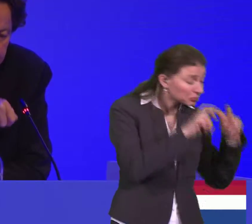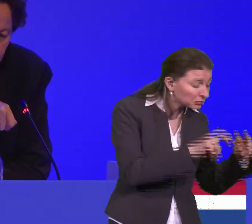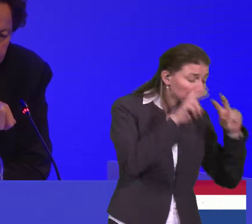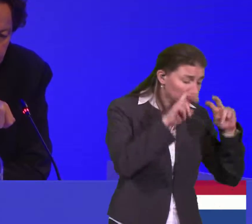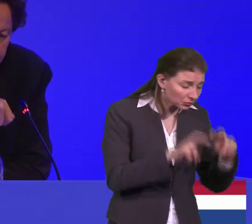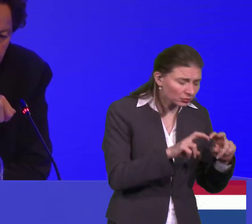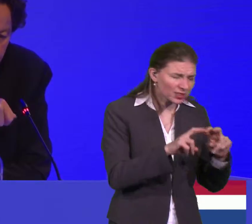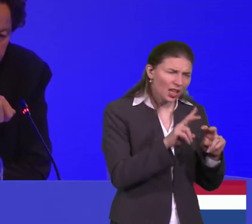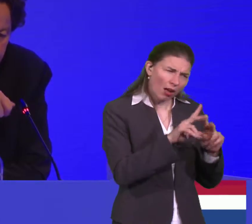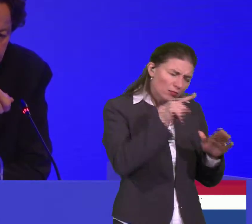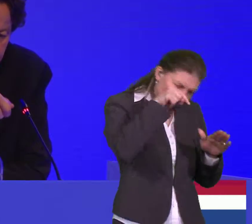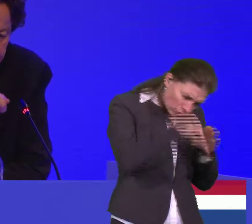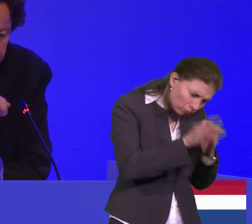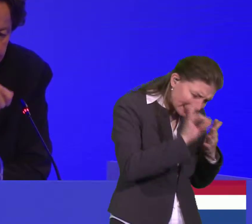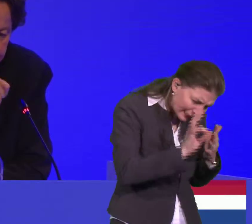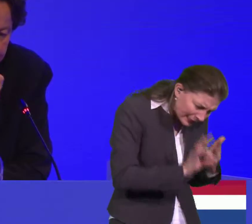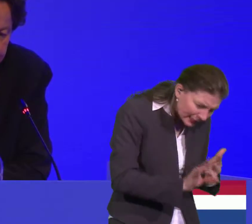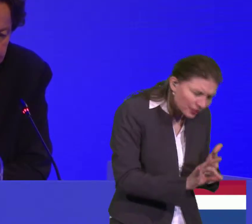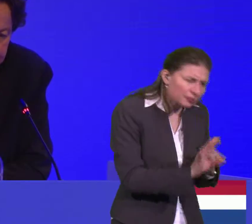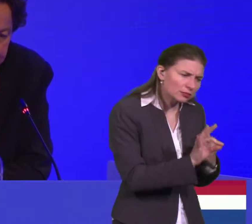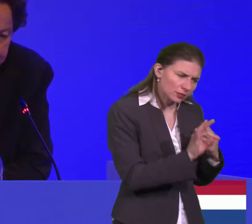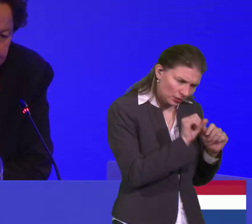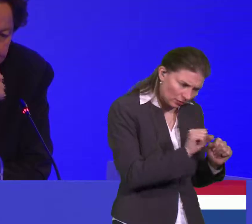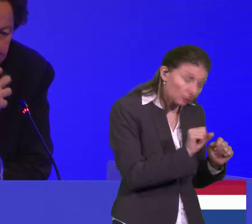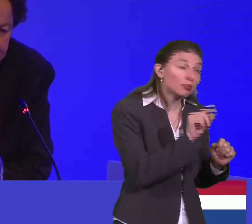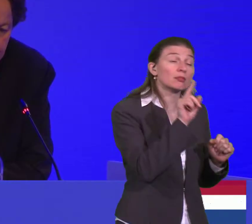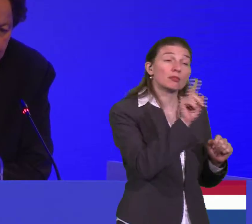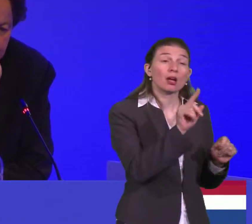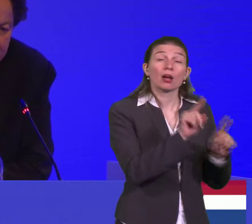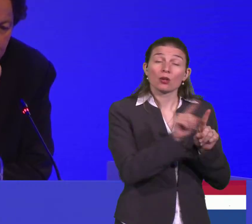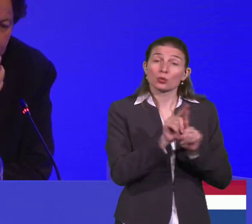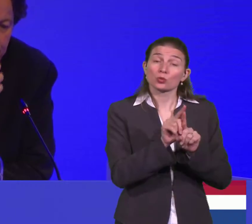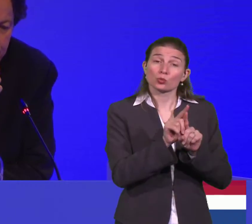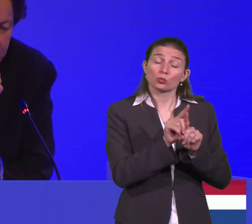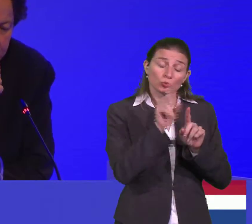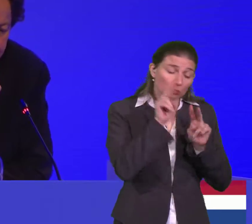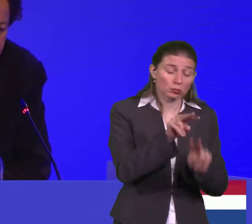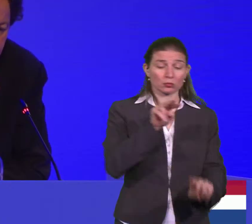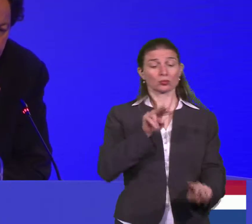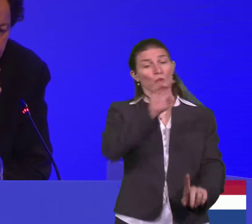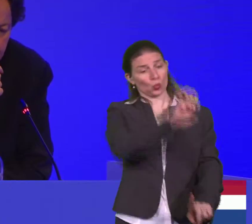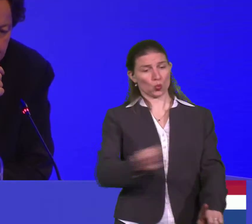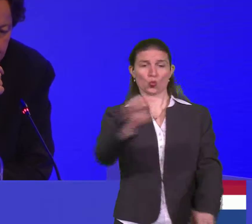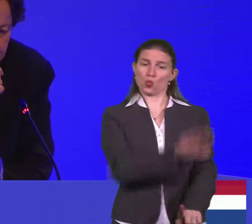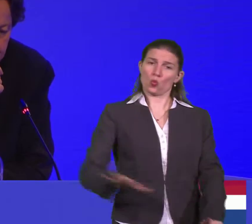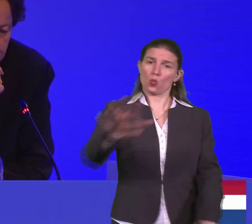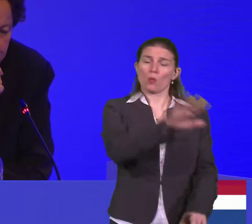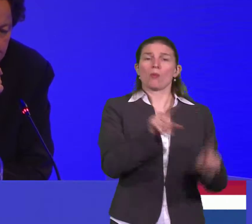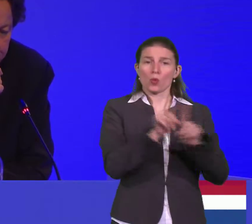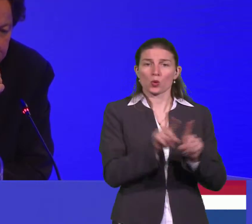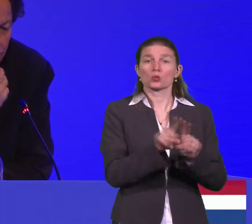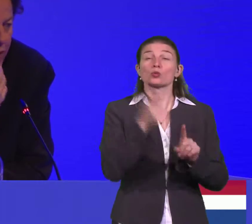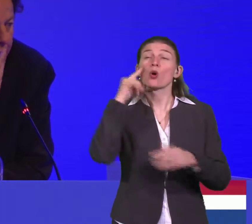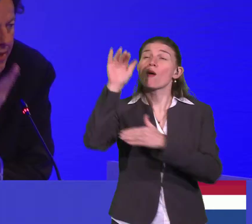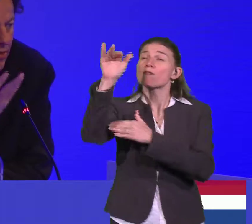very detailed way, but also in the context of the fact that Europe as a whole should have a stronger common foreign and